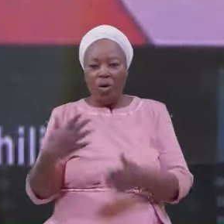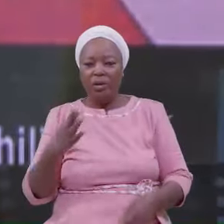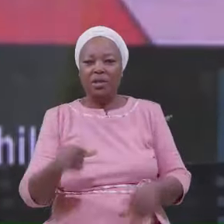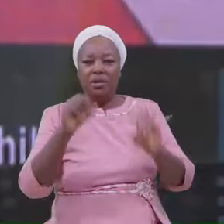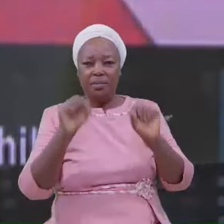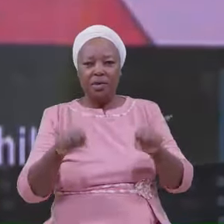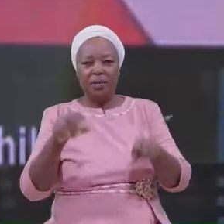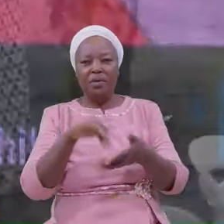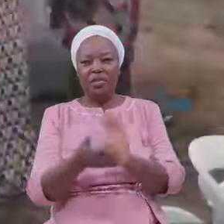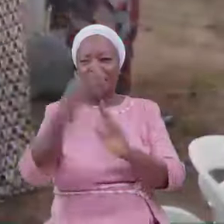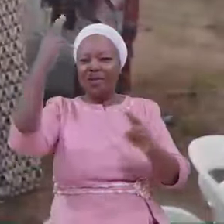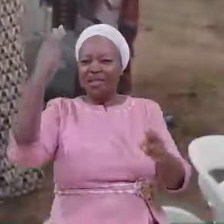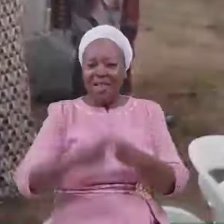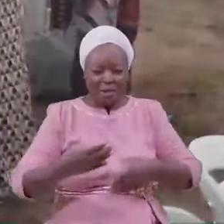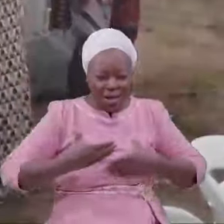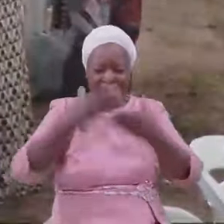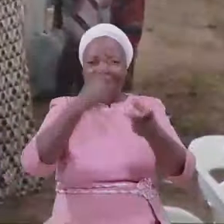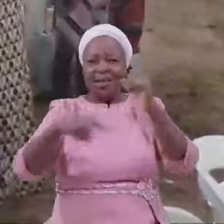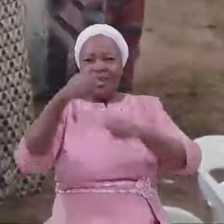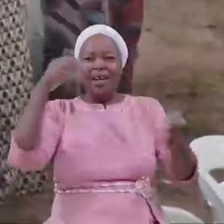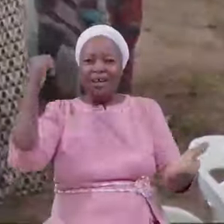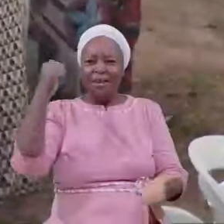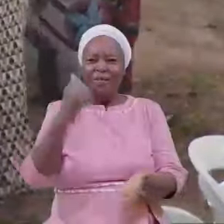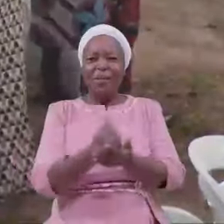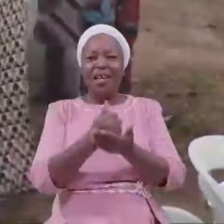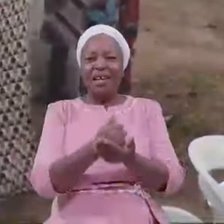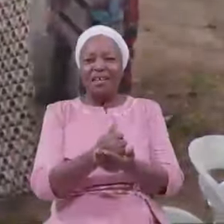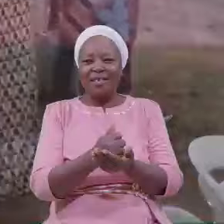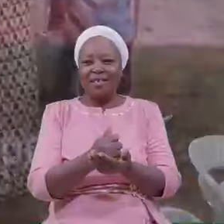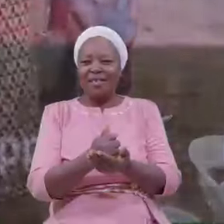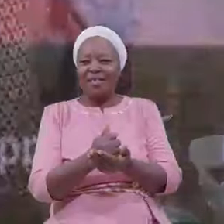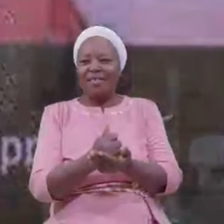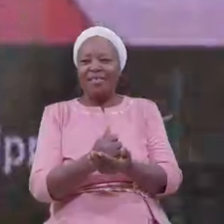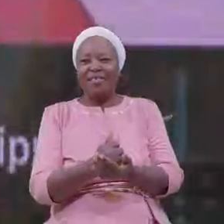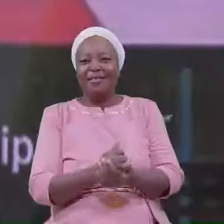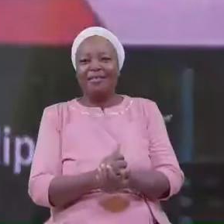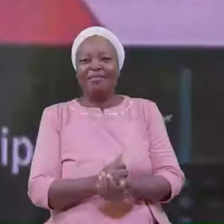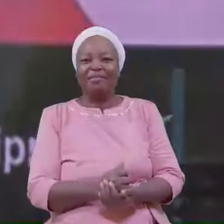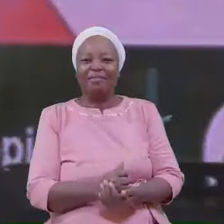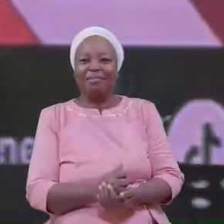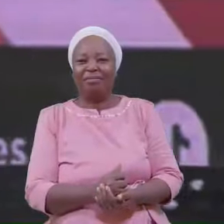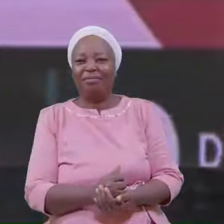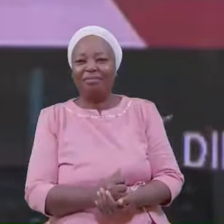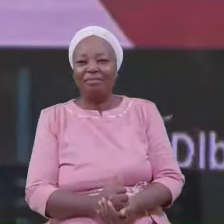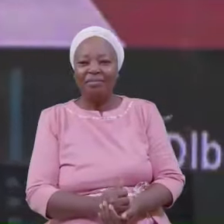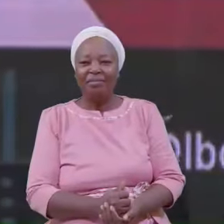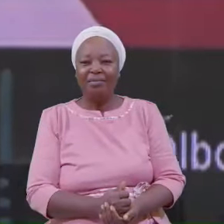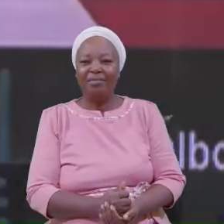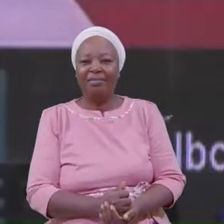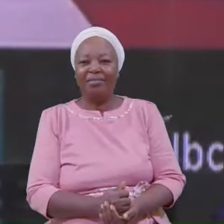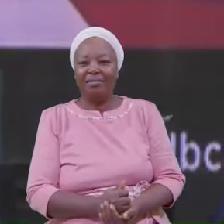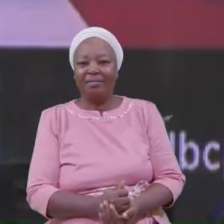me hear a good amen. Magandang gabi sa inyong lahat. Ang Diyos ng lahat